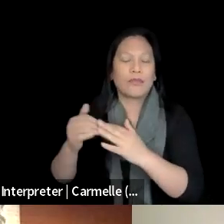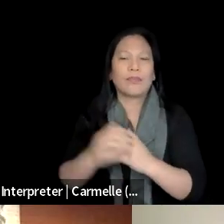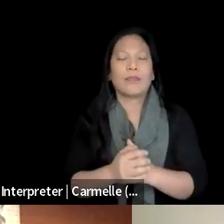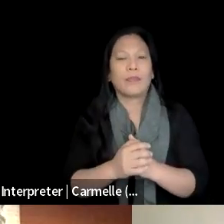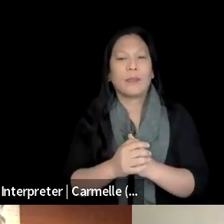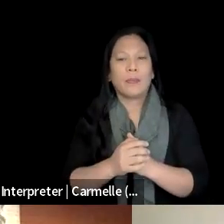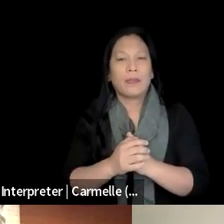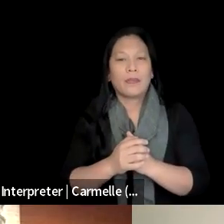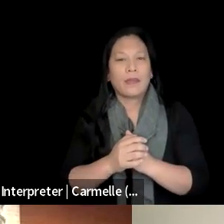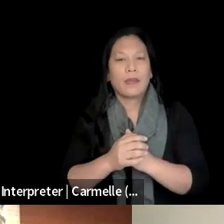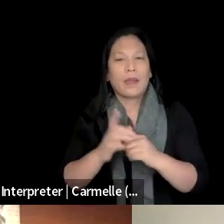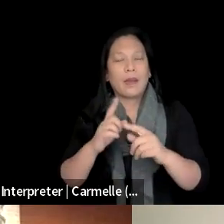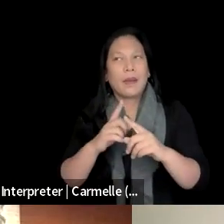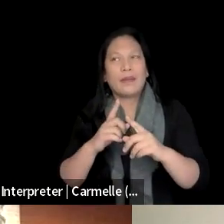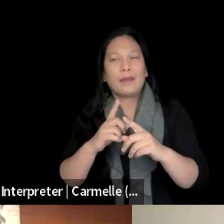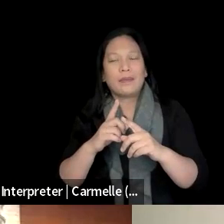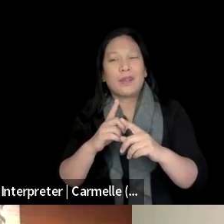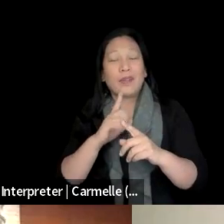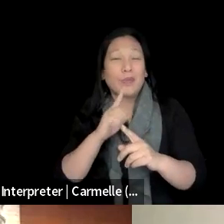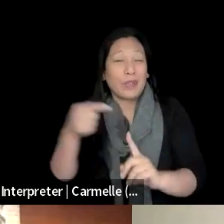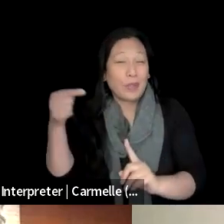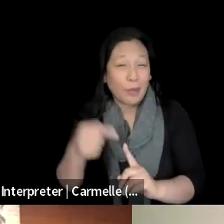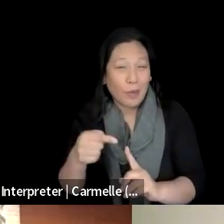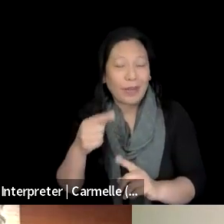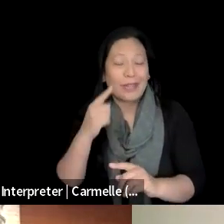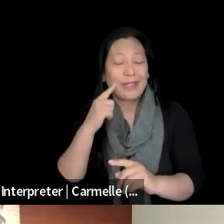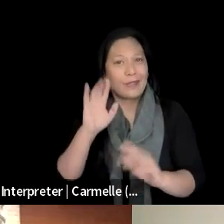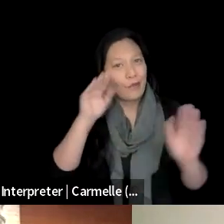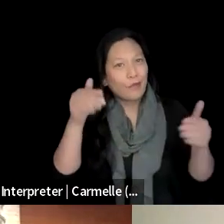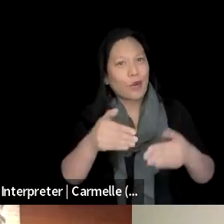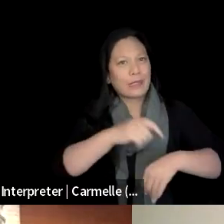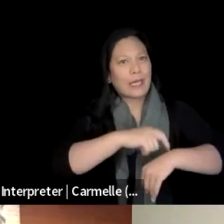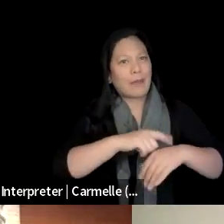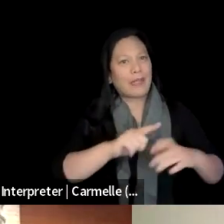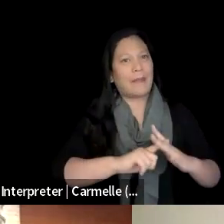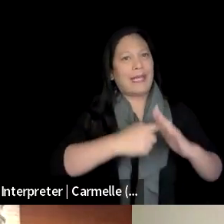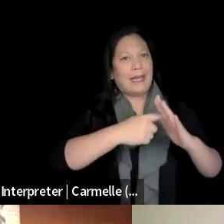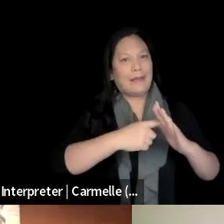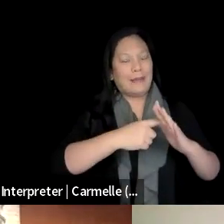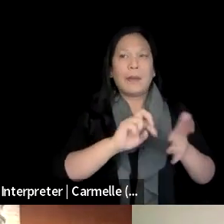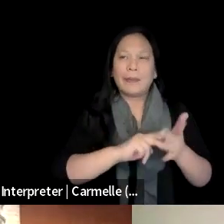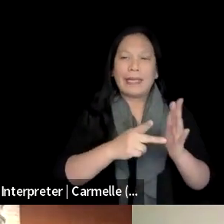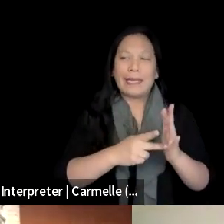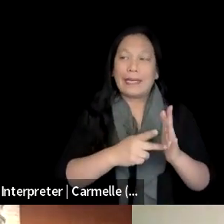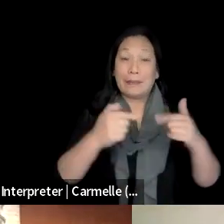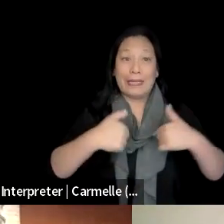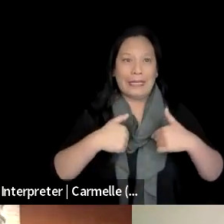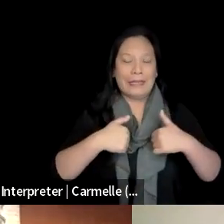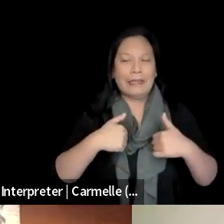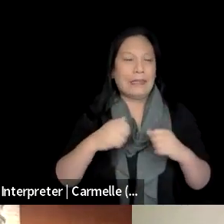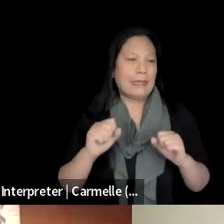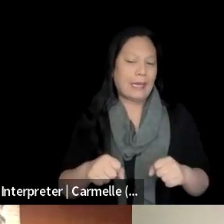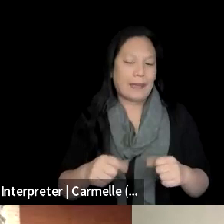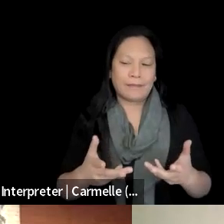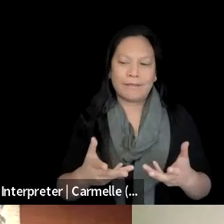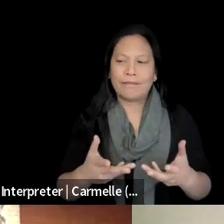ultimately, it becomes dedicating time at the beginning of the process so that I can more efficiently process